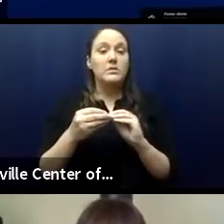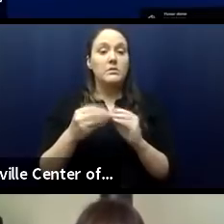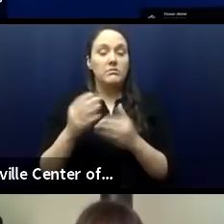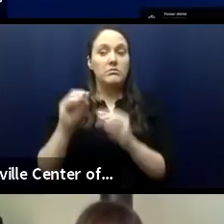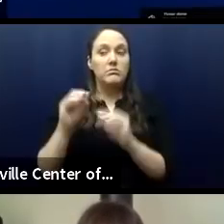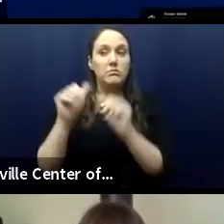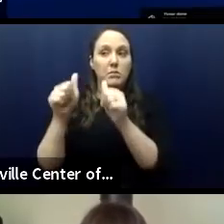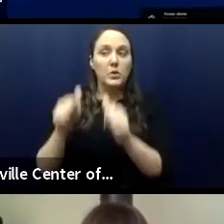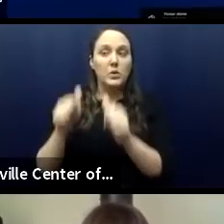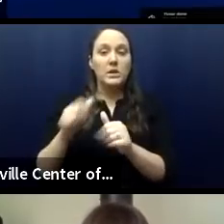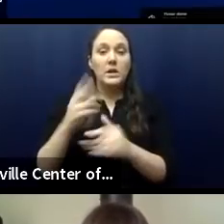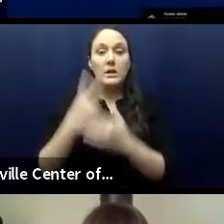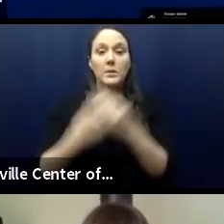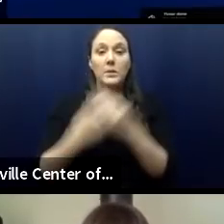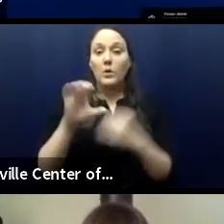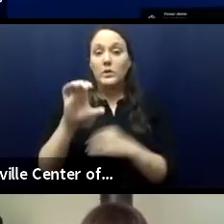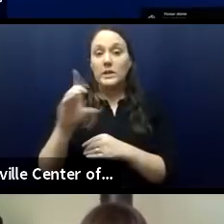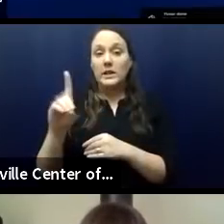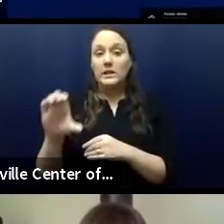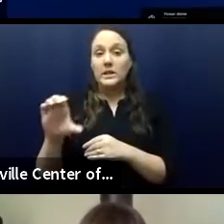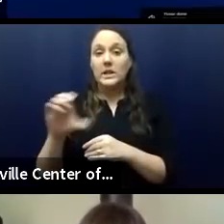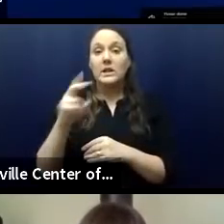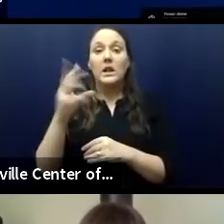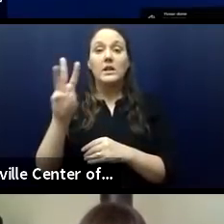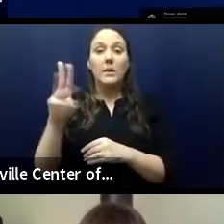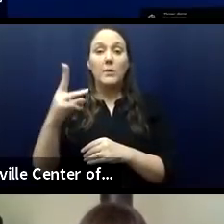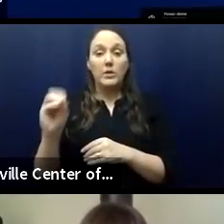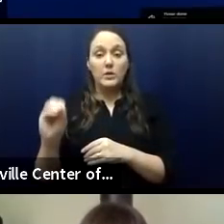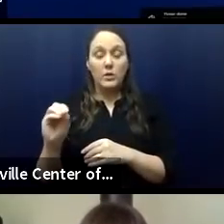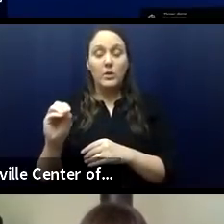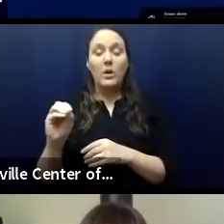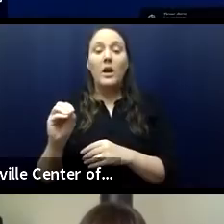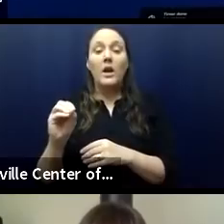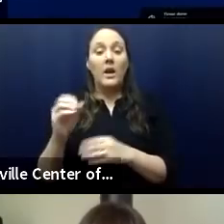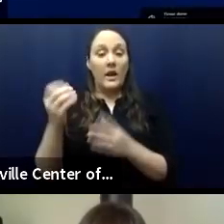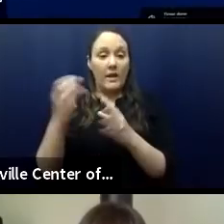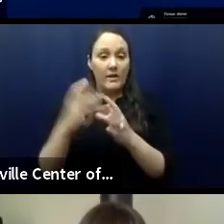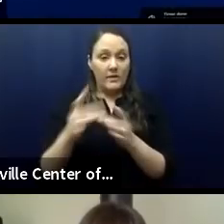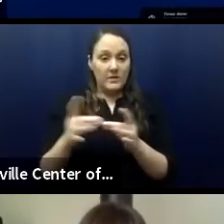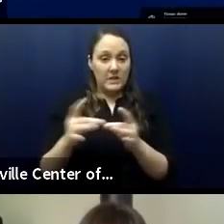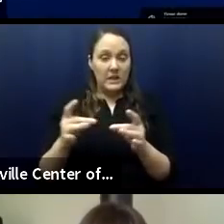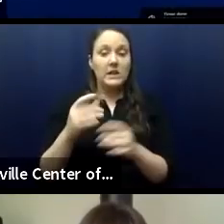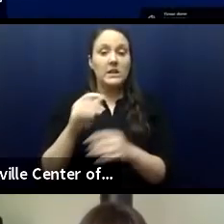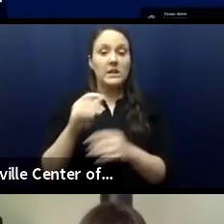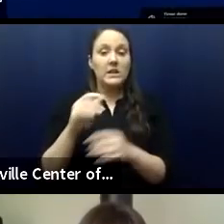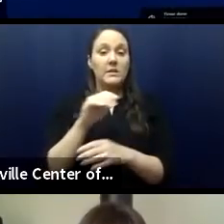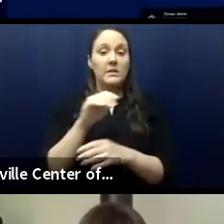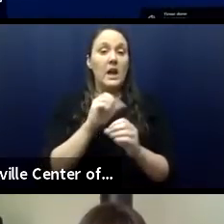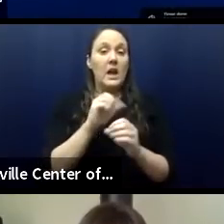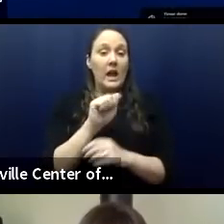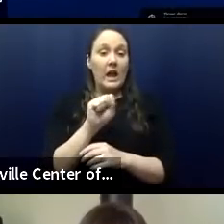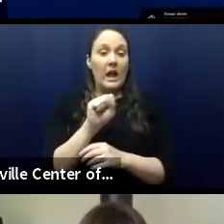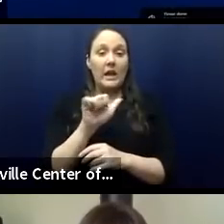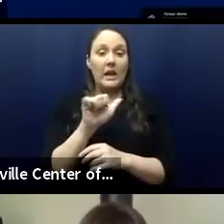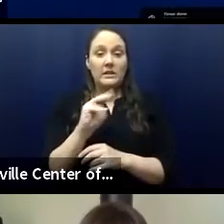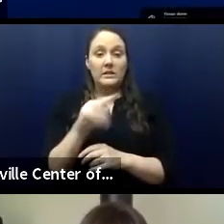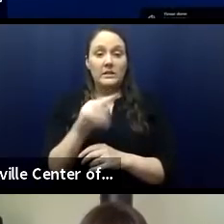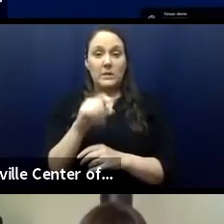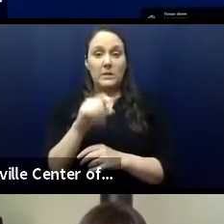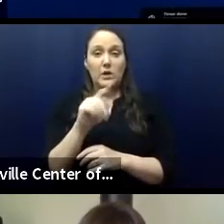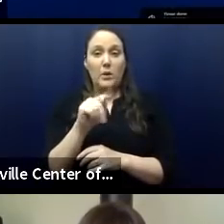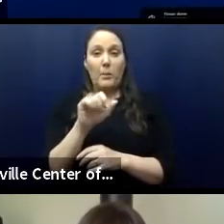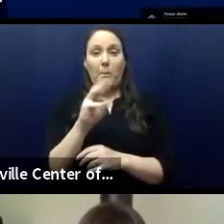the CDC and the WHO have stated to us that asymptomatic carriage does not spread the